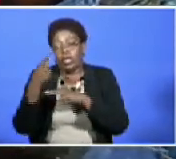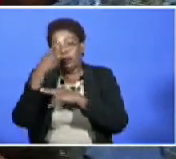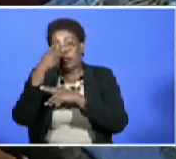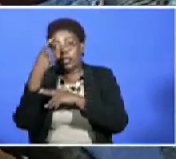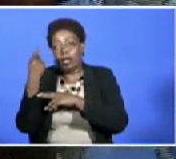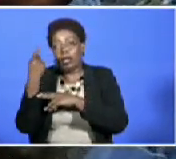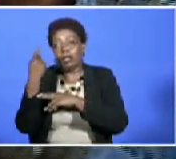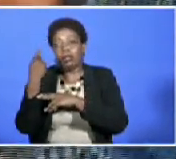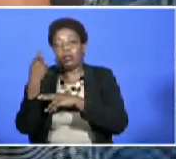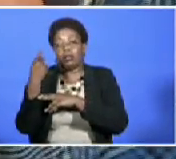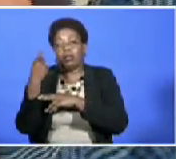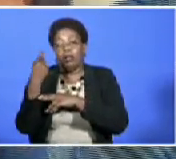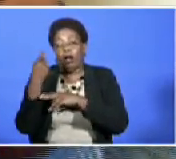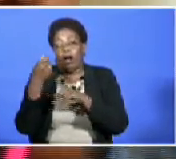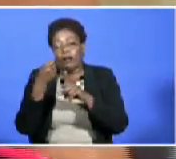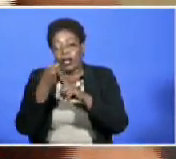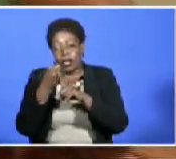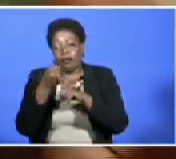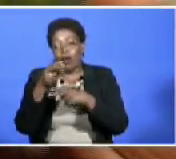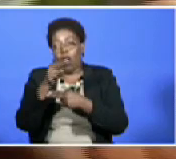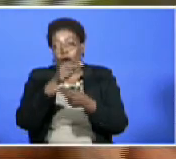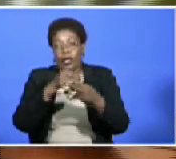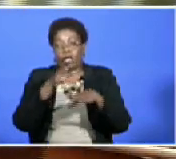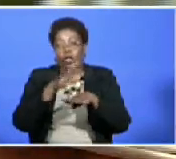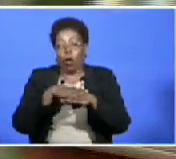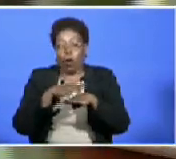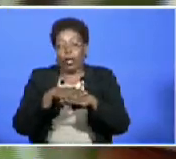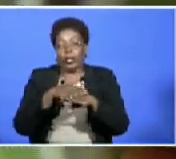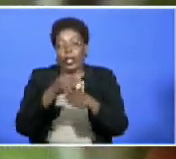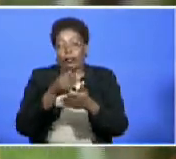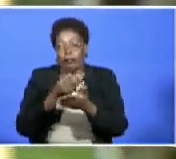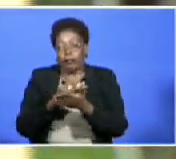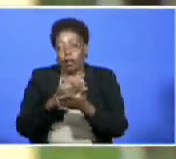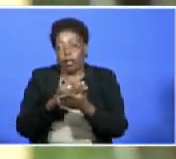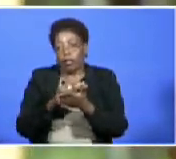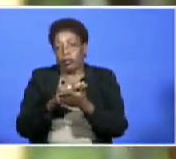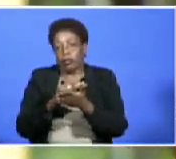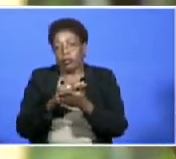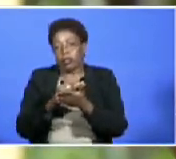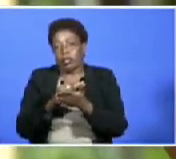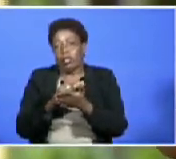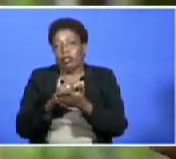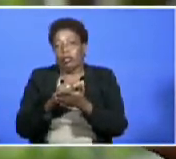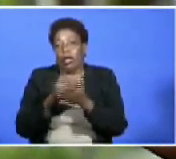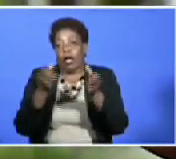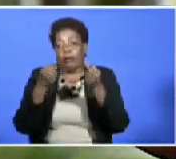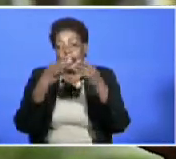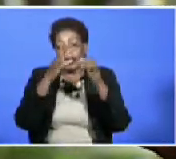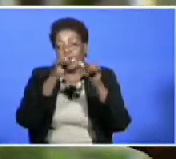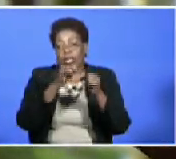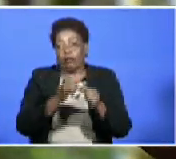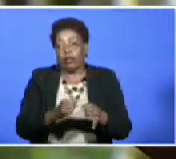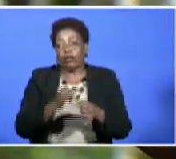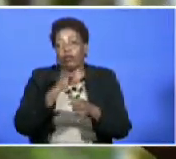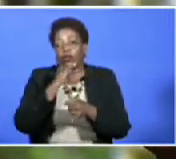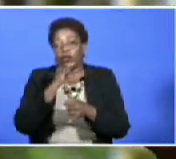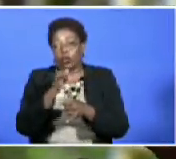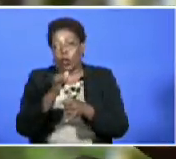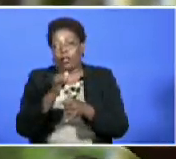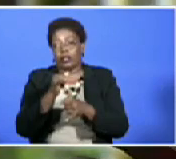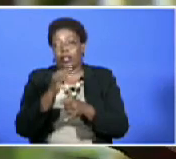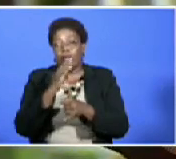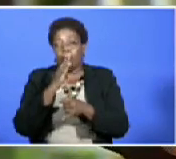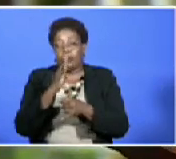the impact of the hurricane on the fund and the fact that scores of individuals will not